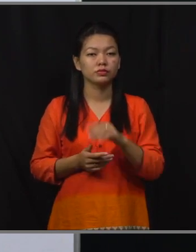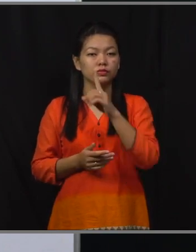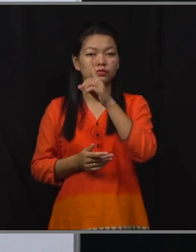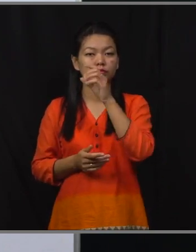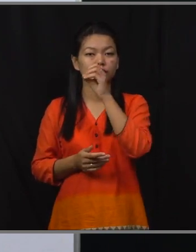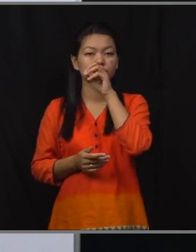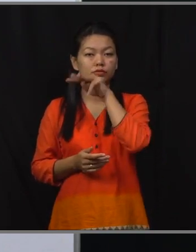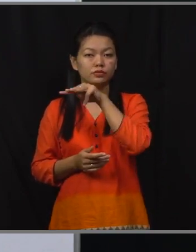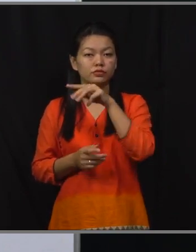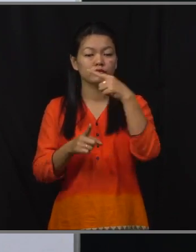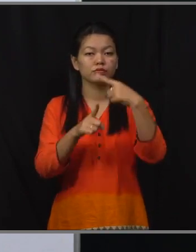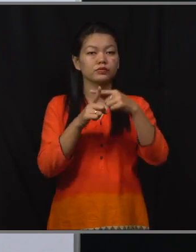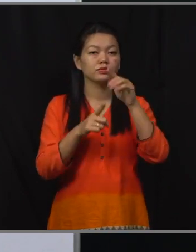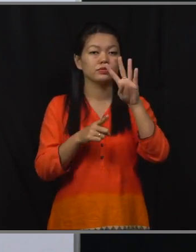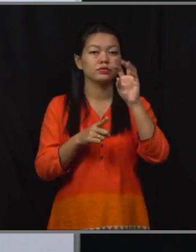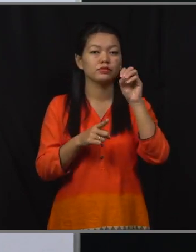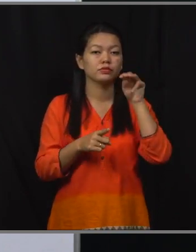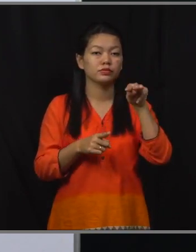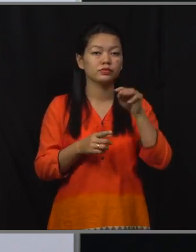plus 40,000,